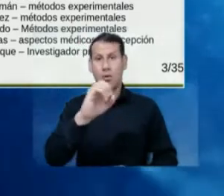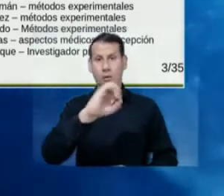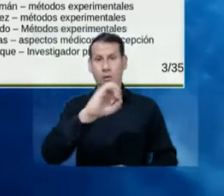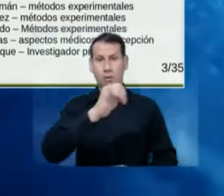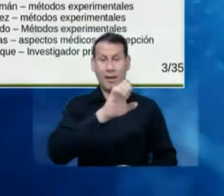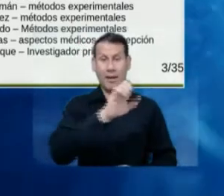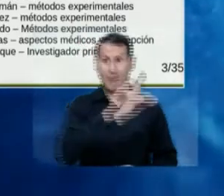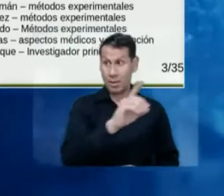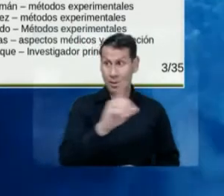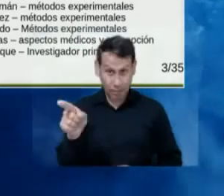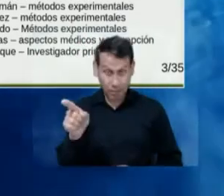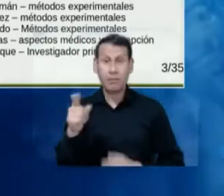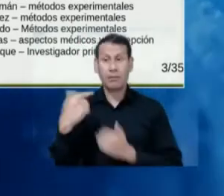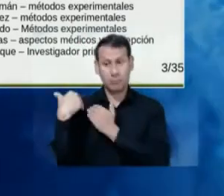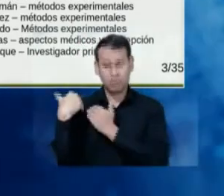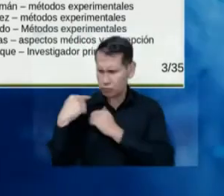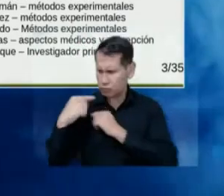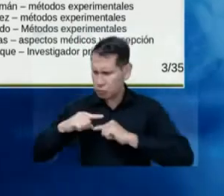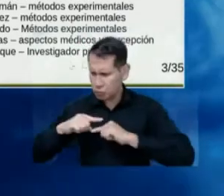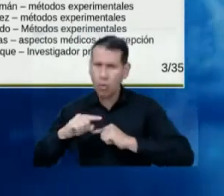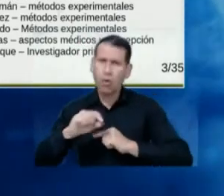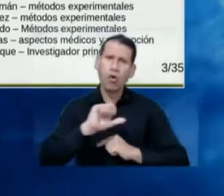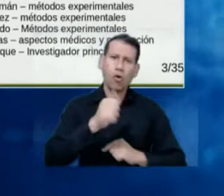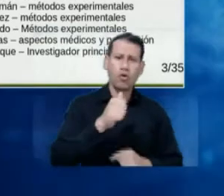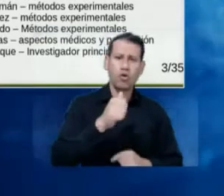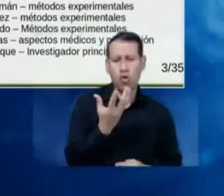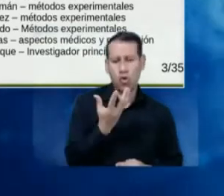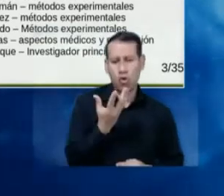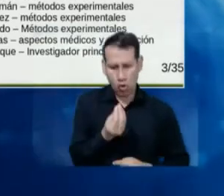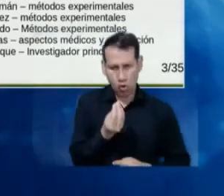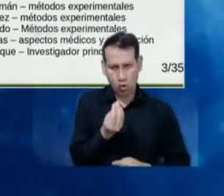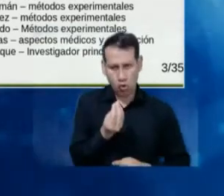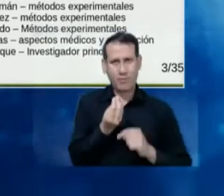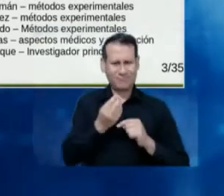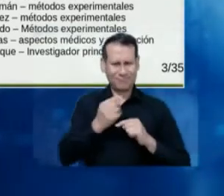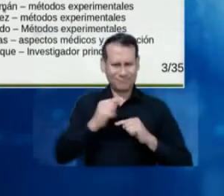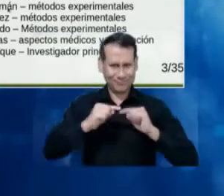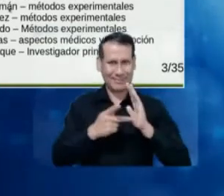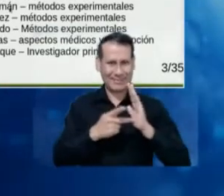and Aquinas coordinator. And there is a technical scientific